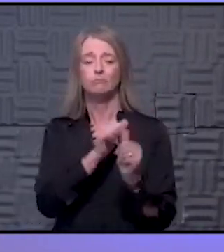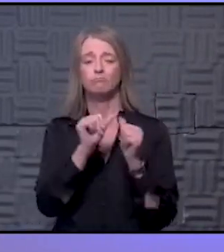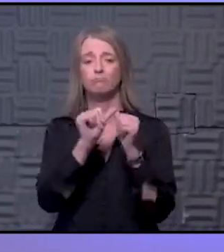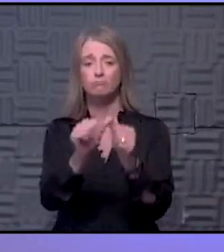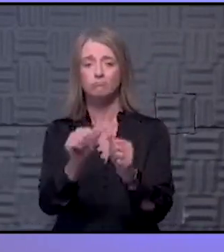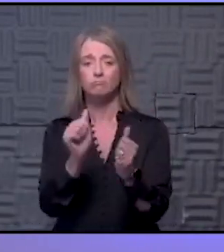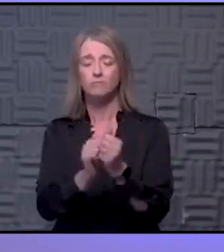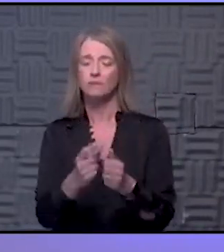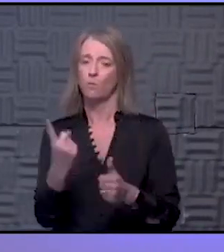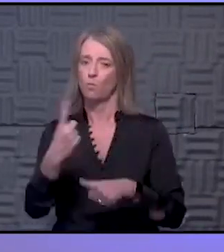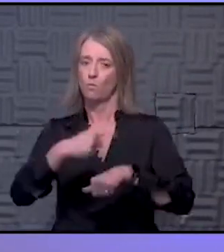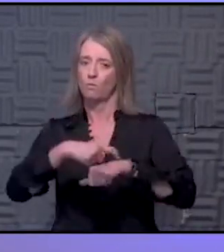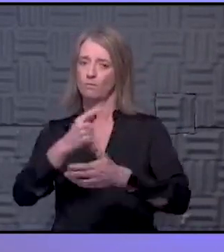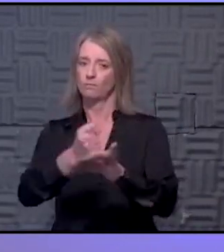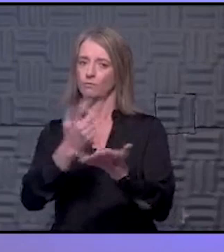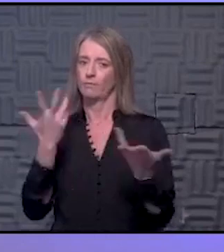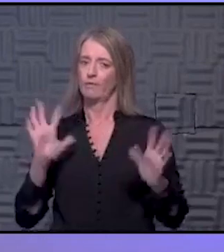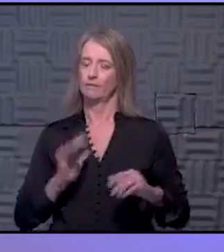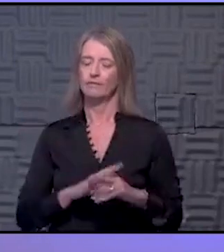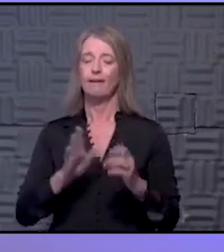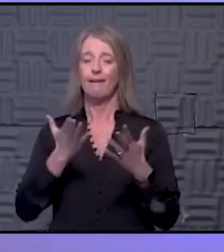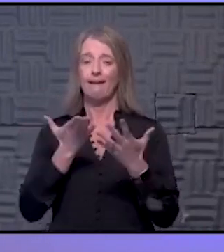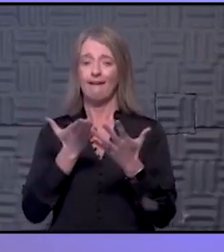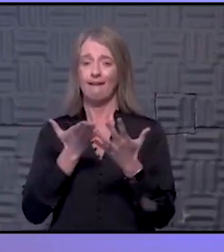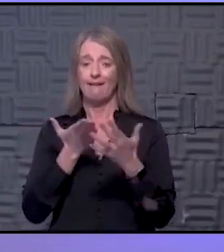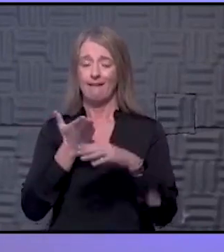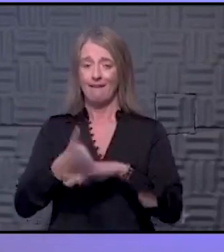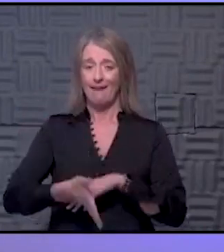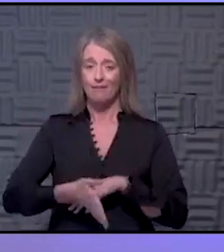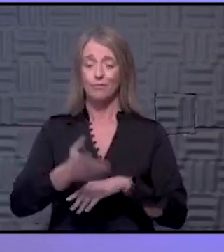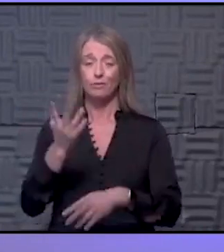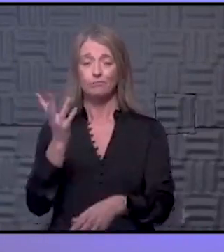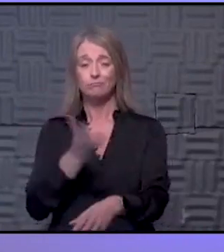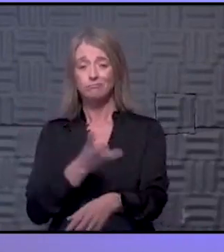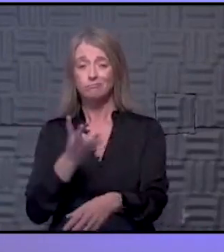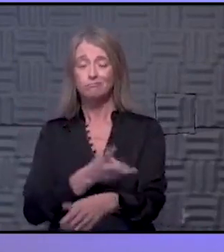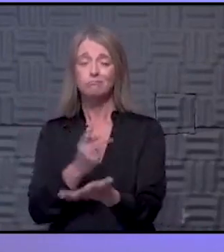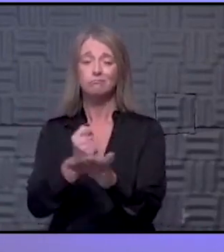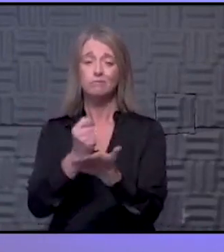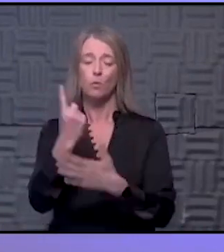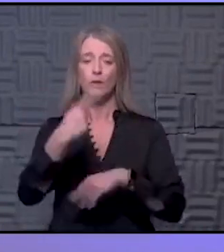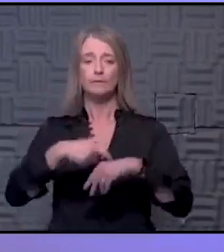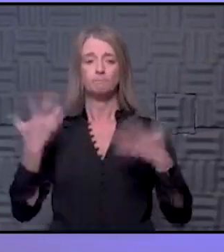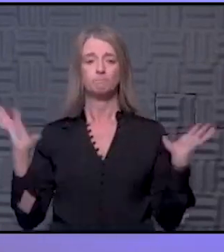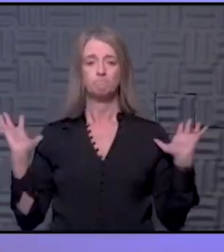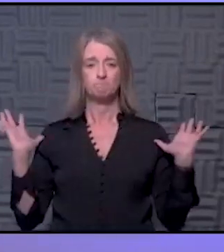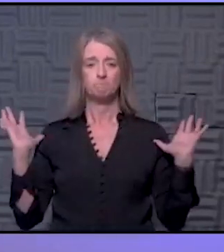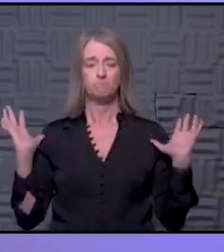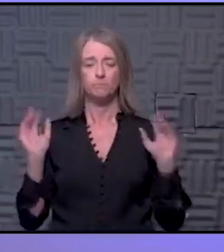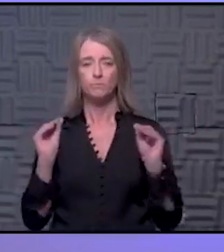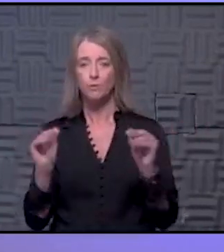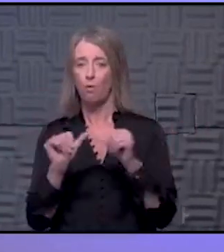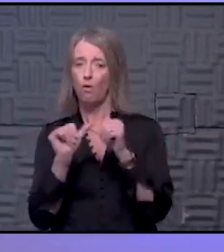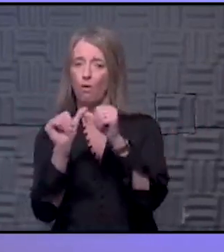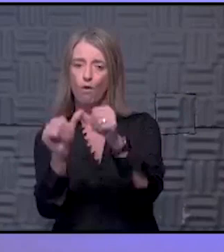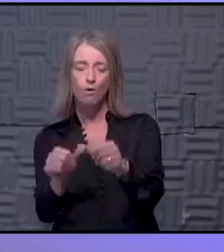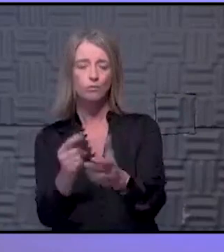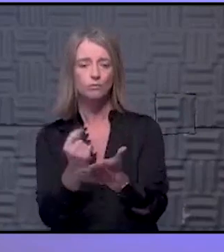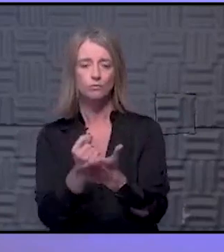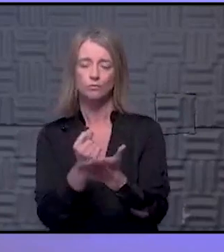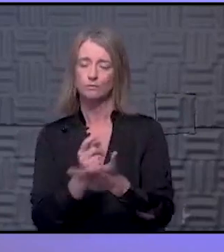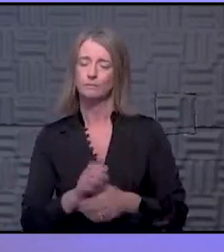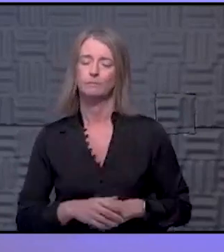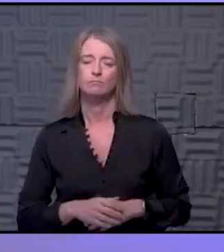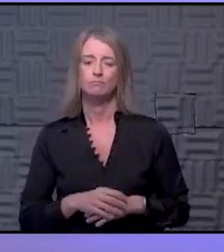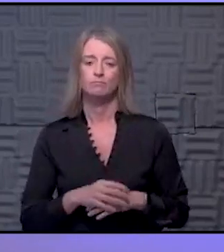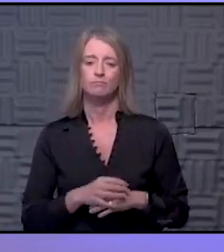a one-time treatment. So after they infuse the treatment, there's no maintenance therapy. And I think that really, from our observation in clinical